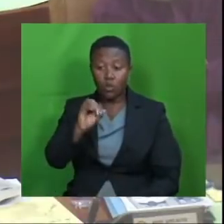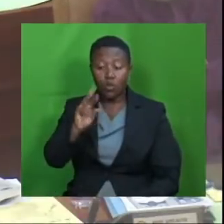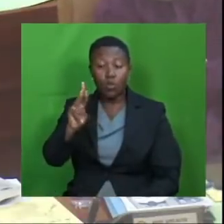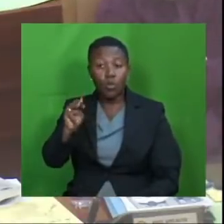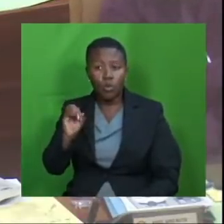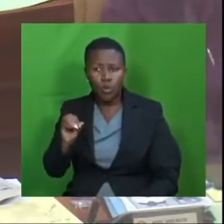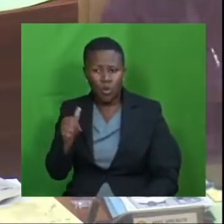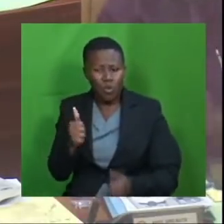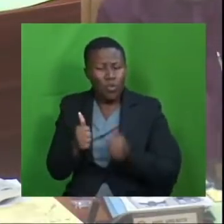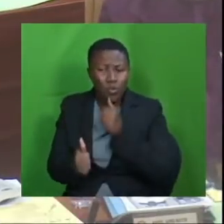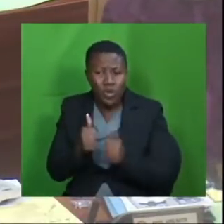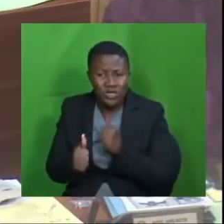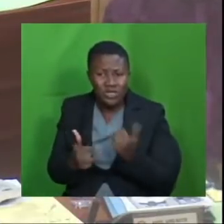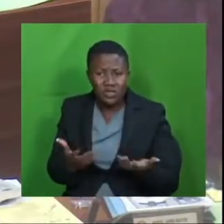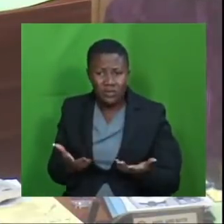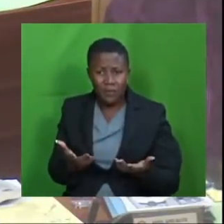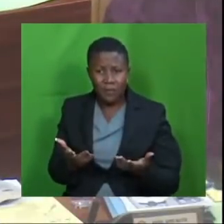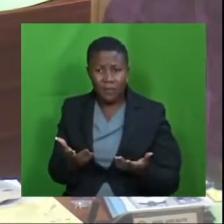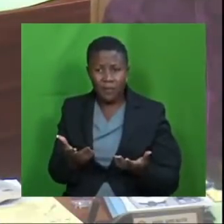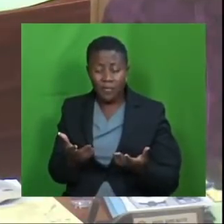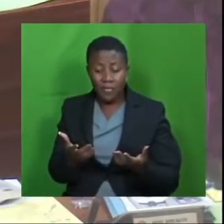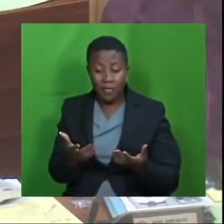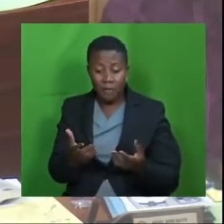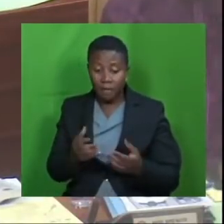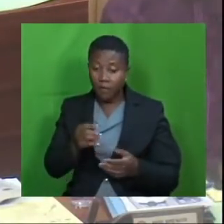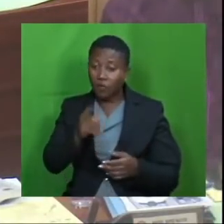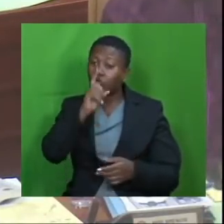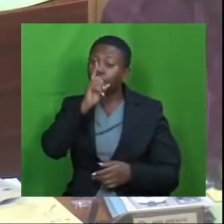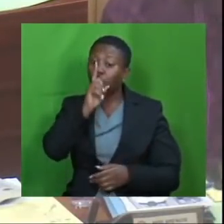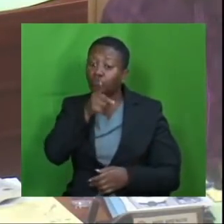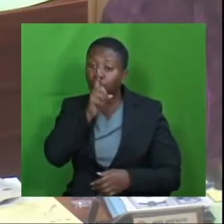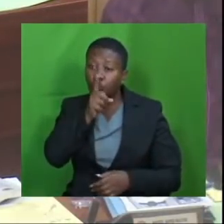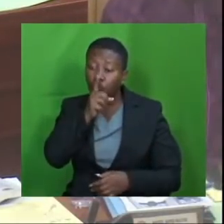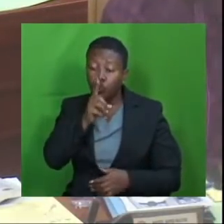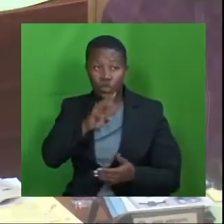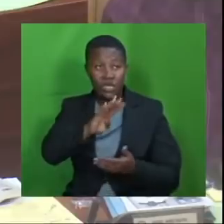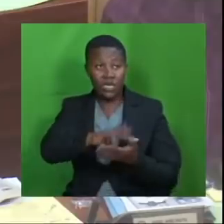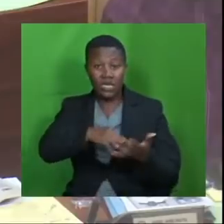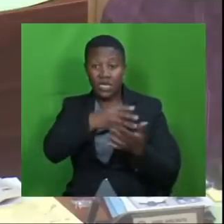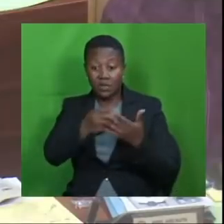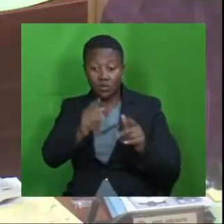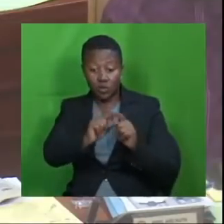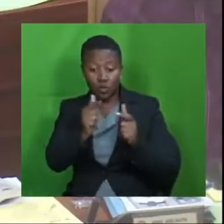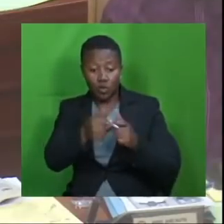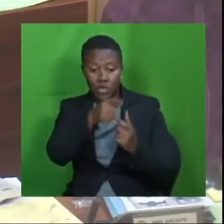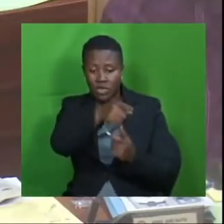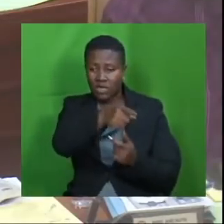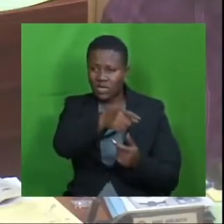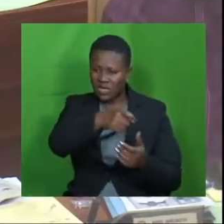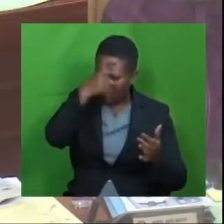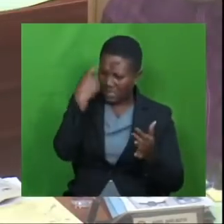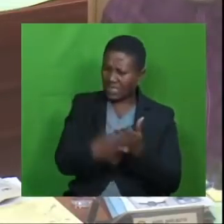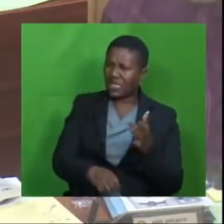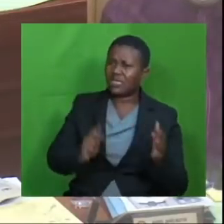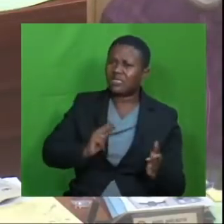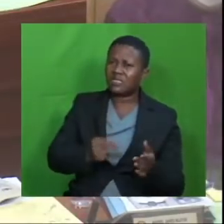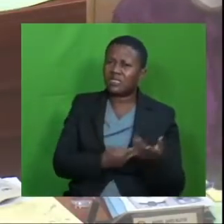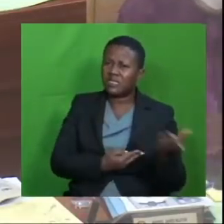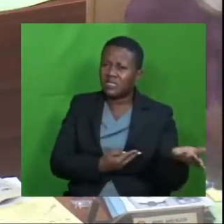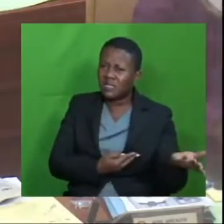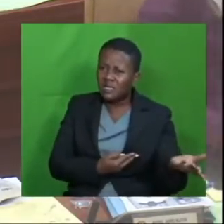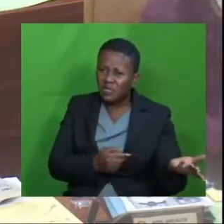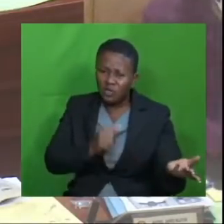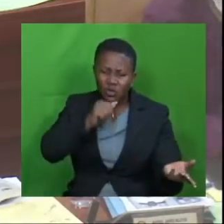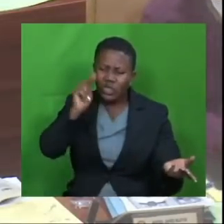case, Mr. Speaker, the telcos are already collecting Momo. You don't need a new platform. You don't need a